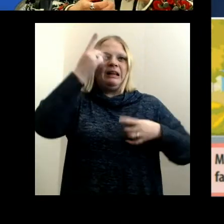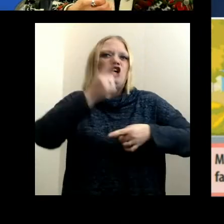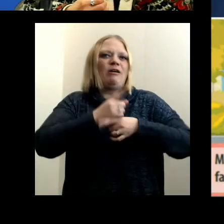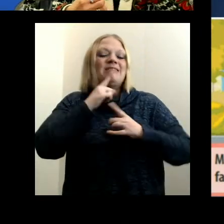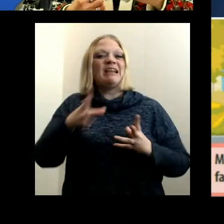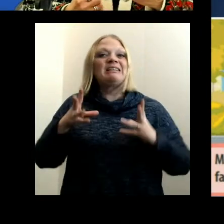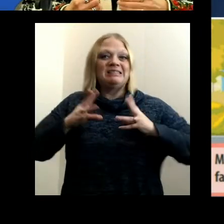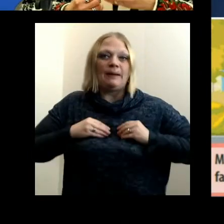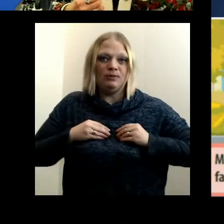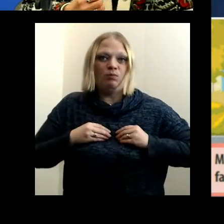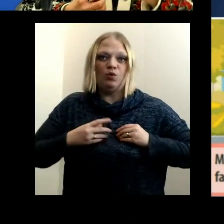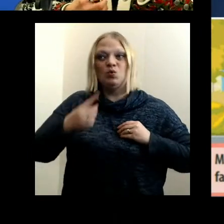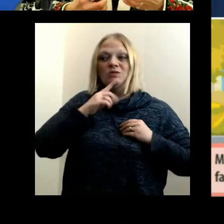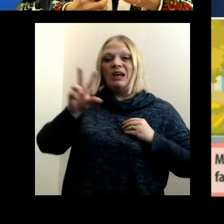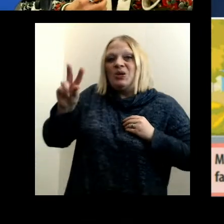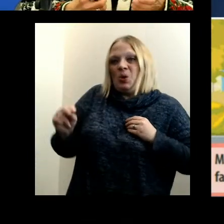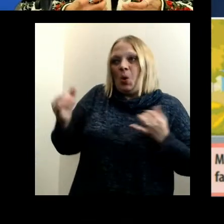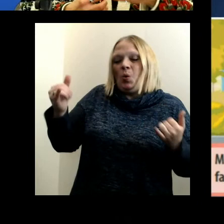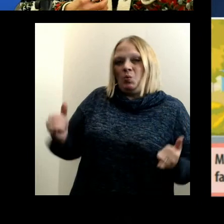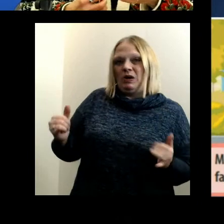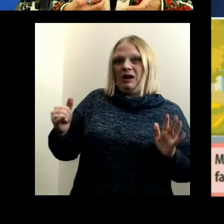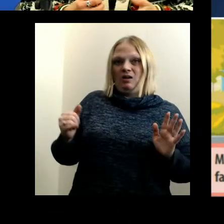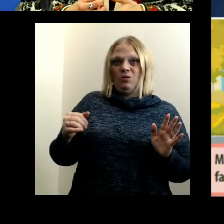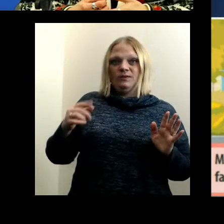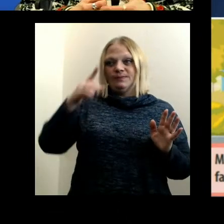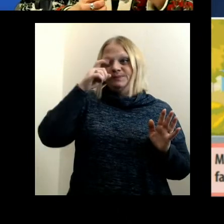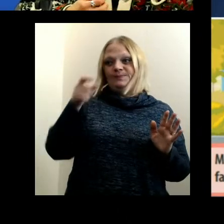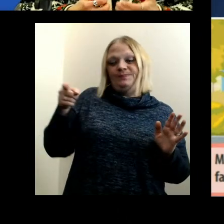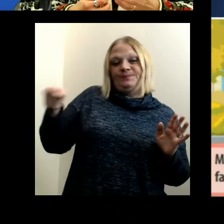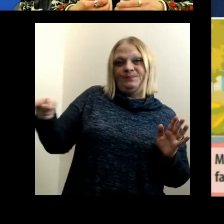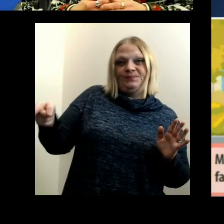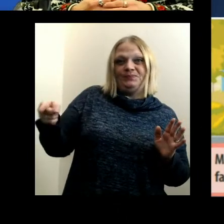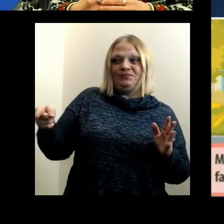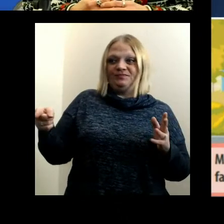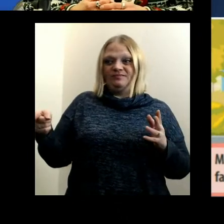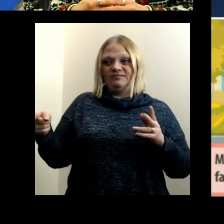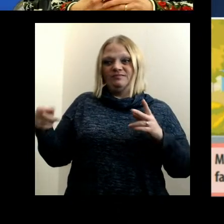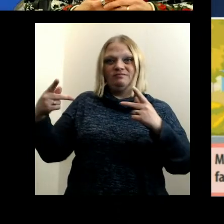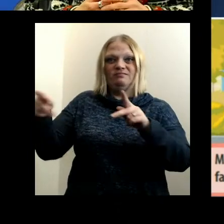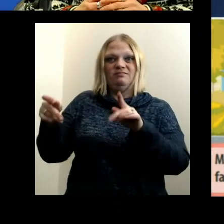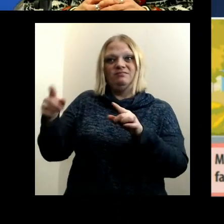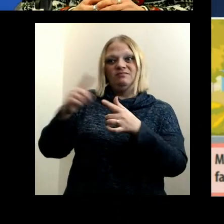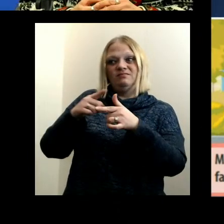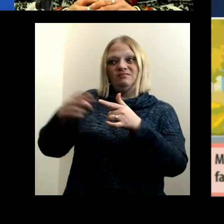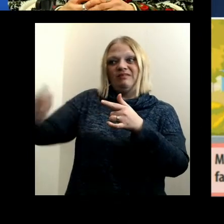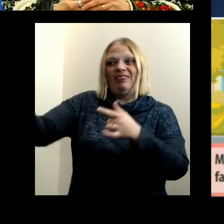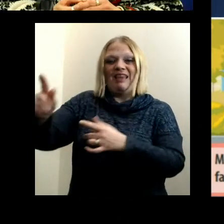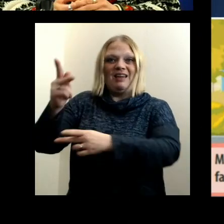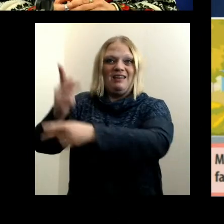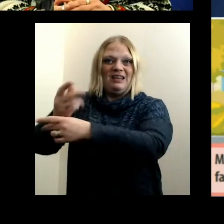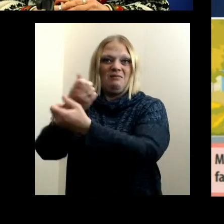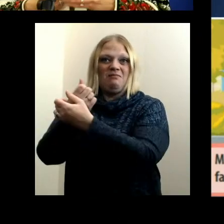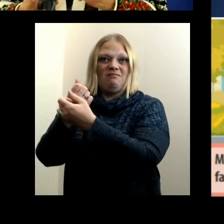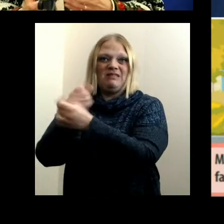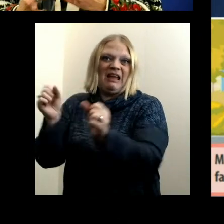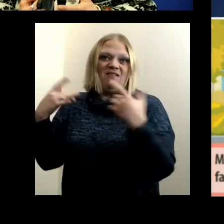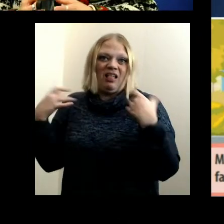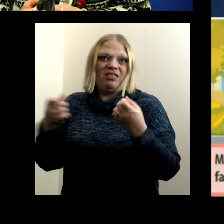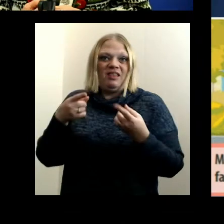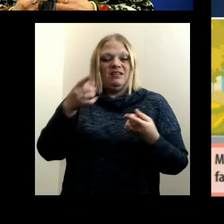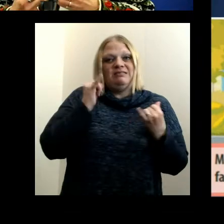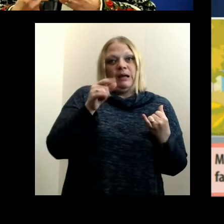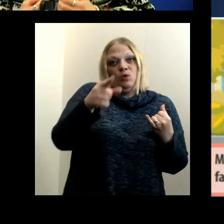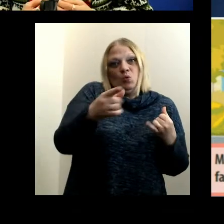in the gathering where you might had been invited to stay safe and healthy. And then also, just a reminder, we know the